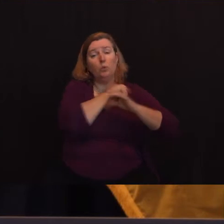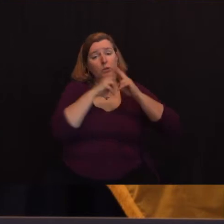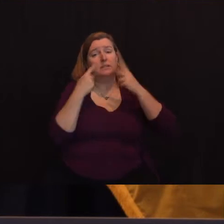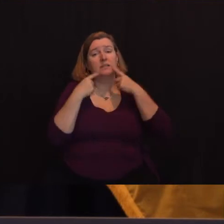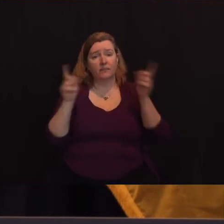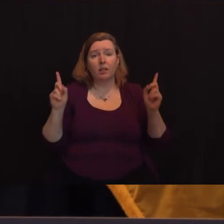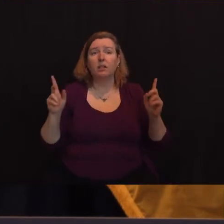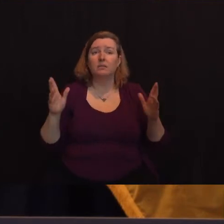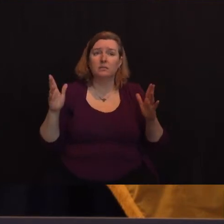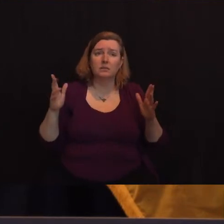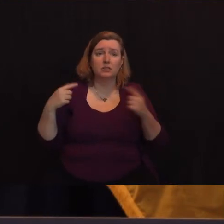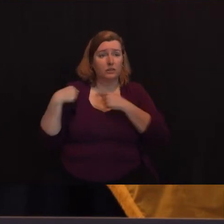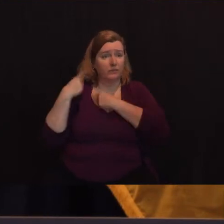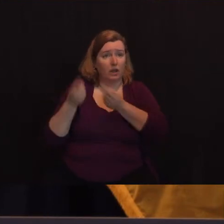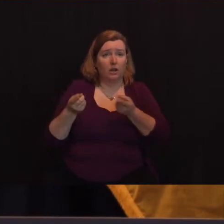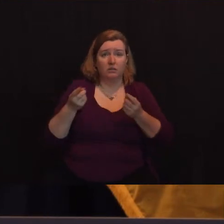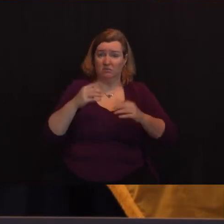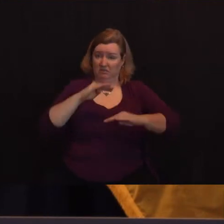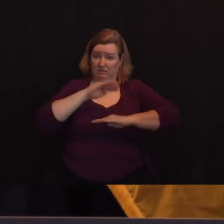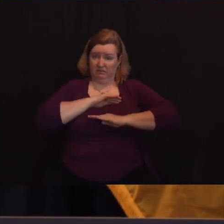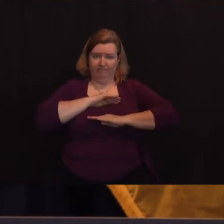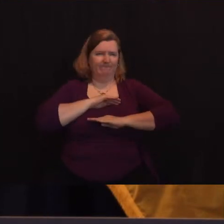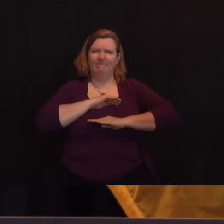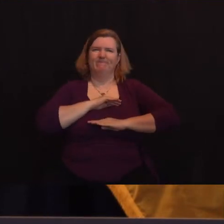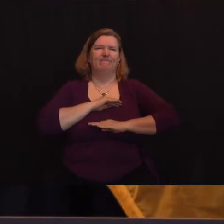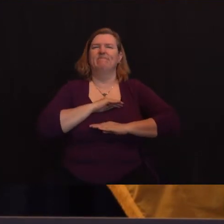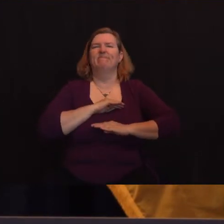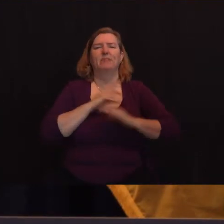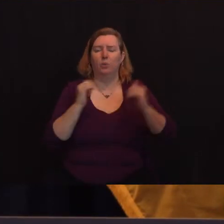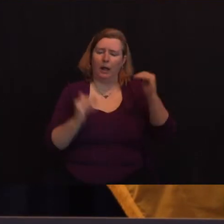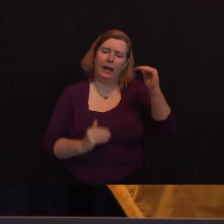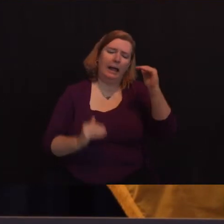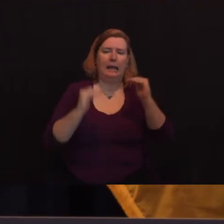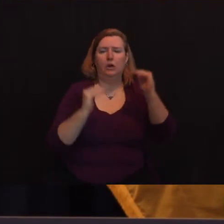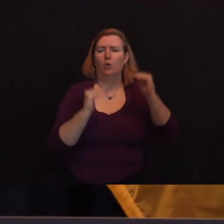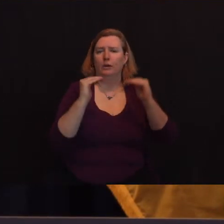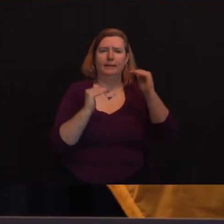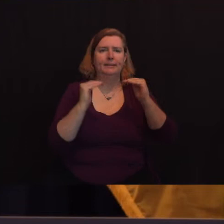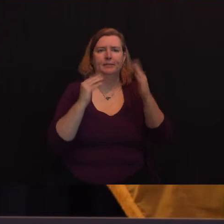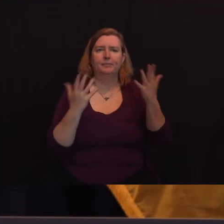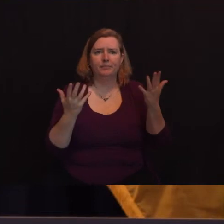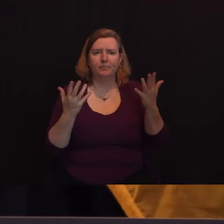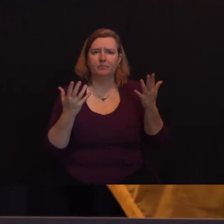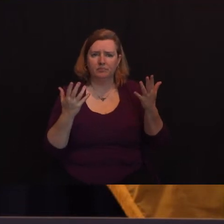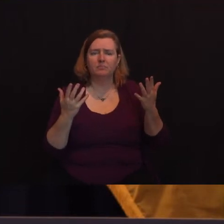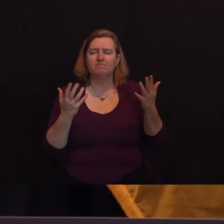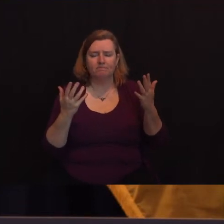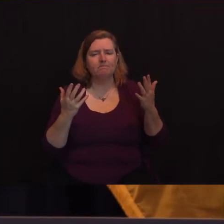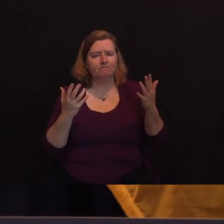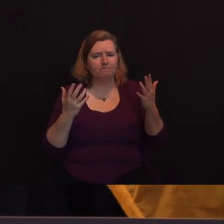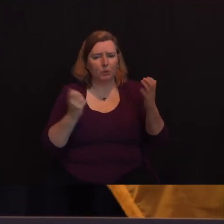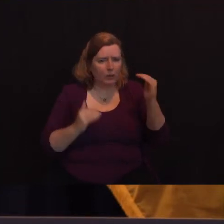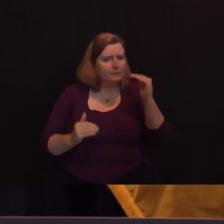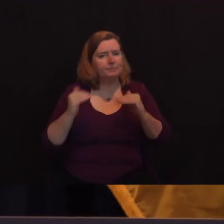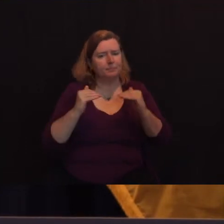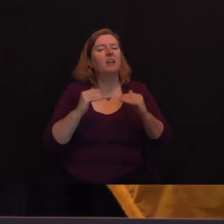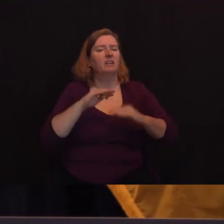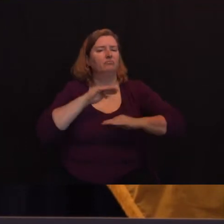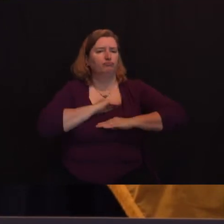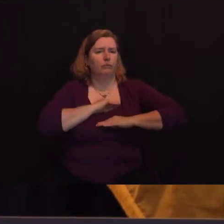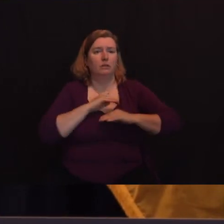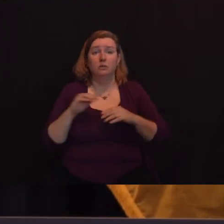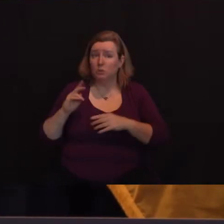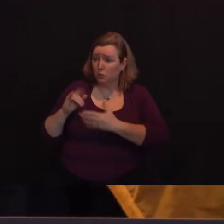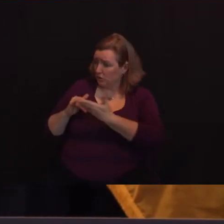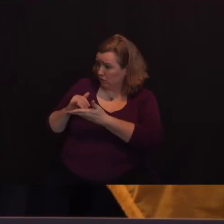not satisfied is the equity piece of this. It's a work in progress. We're getting there, Judy. The numbers you went over earlier are getting